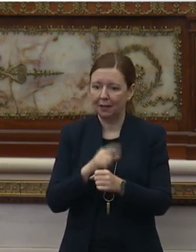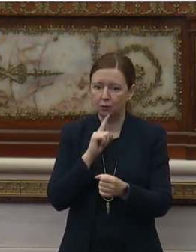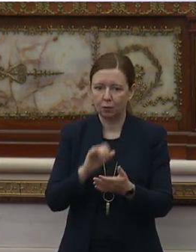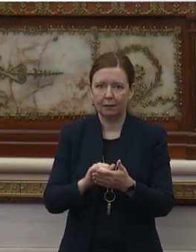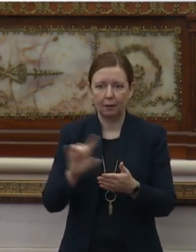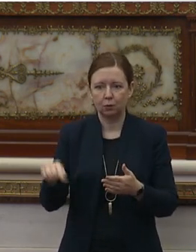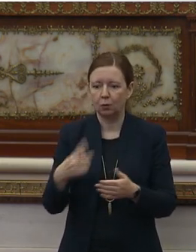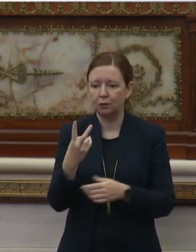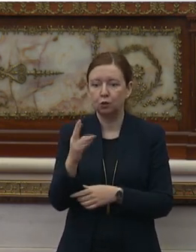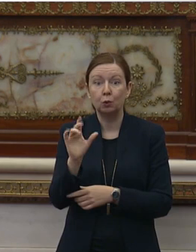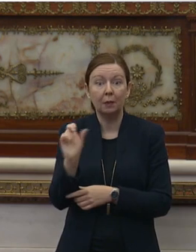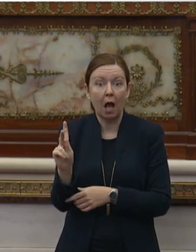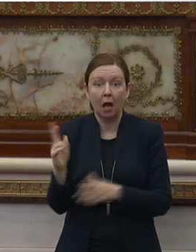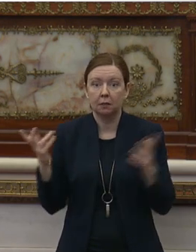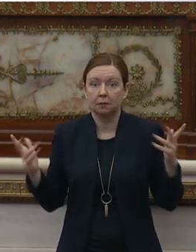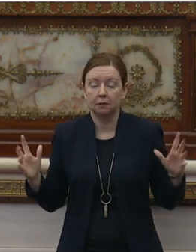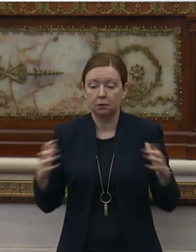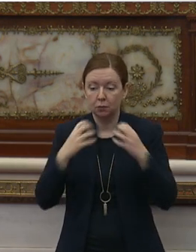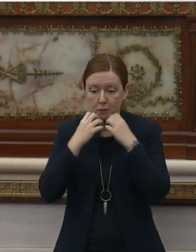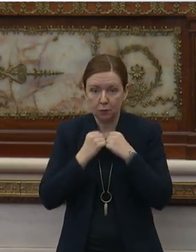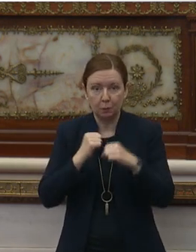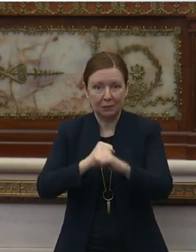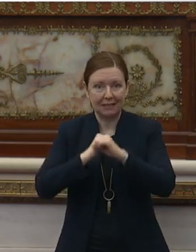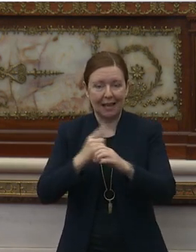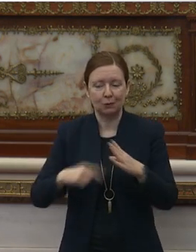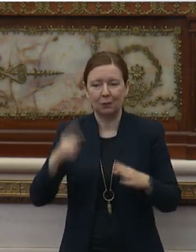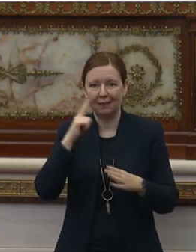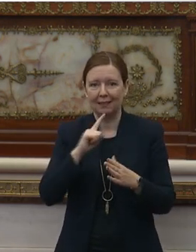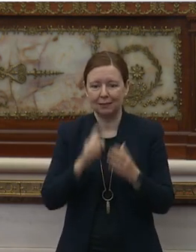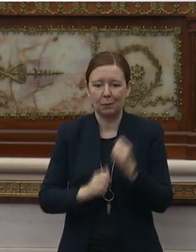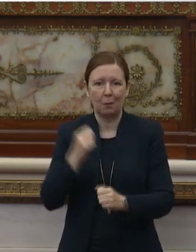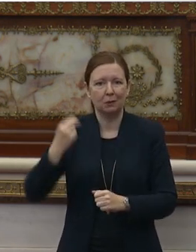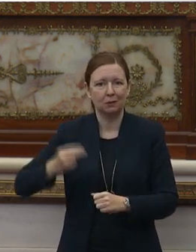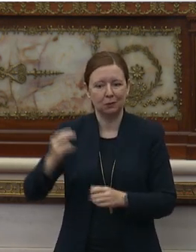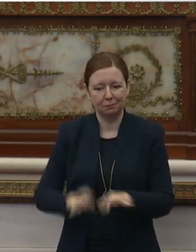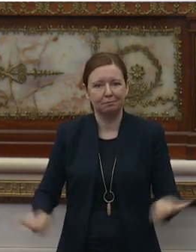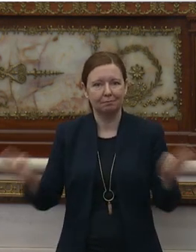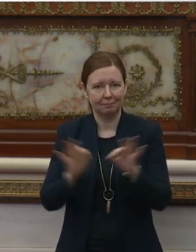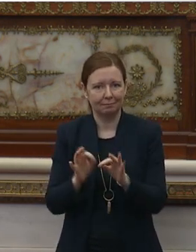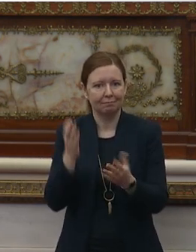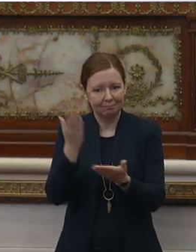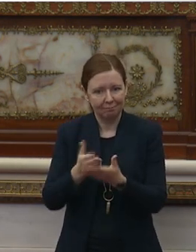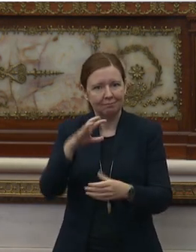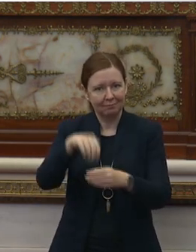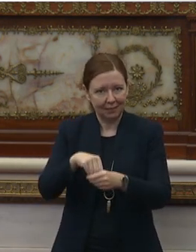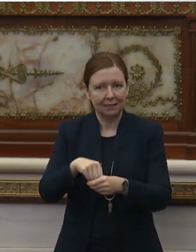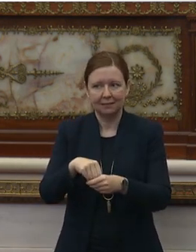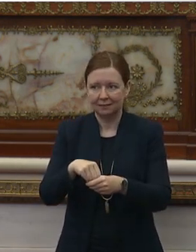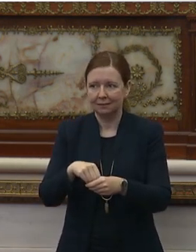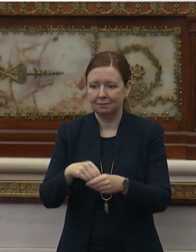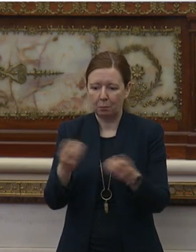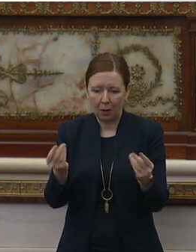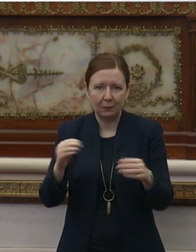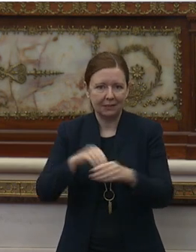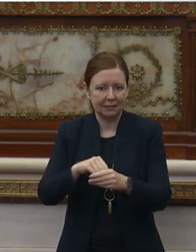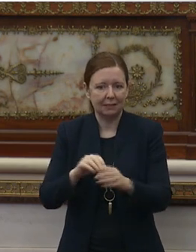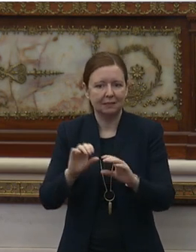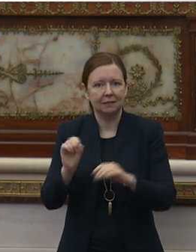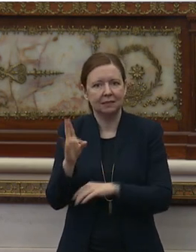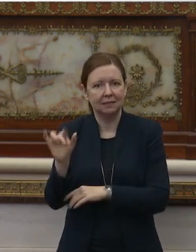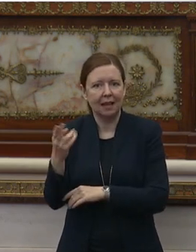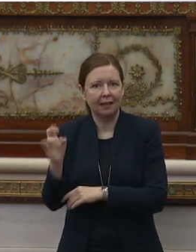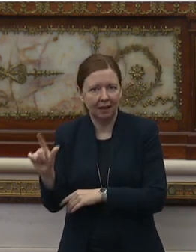it was only a two block area that protect what we believe was the most historic, important historic facts in properties in Society